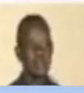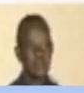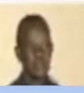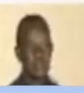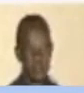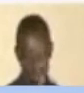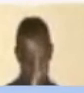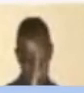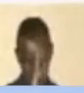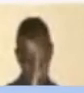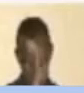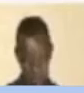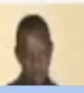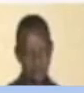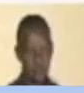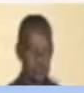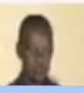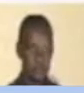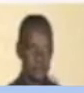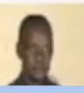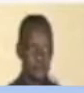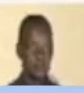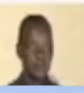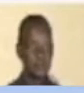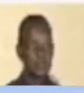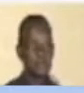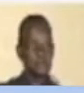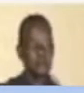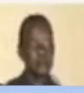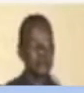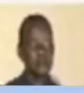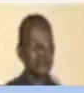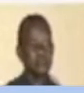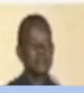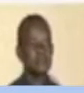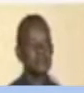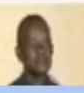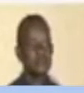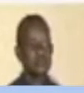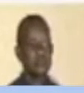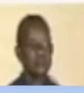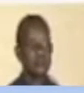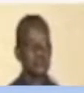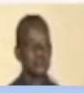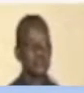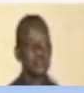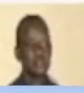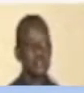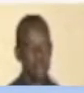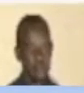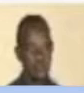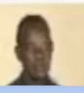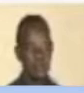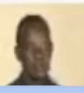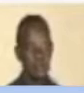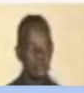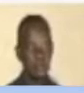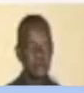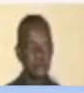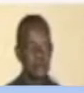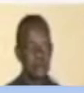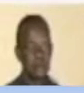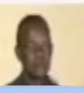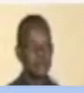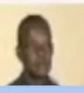you, the children of Namibia, for embracing this new normal situation, for your resilience,